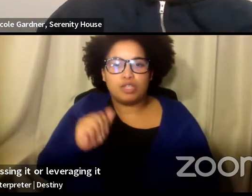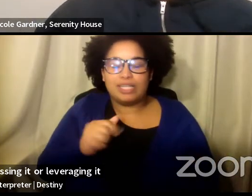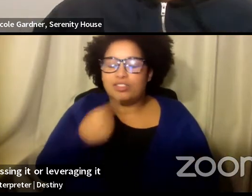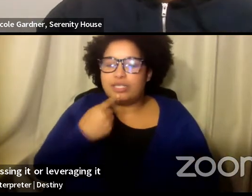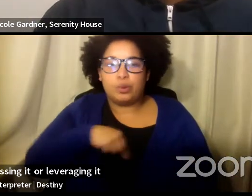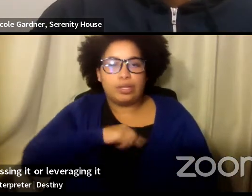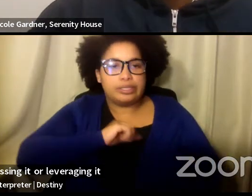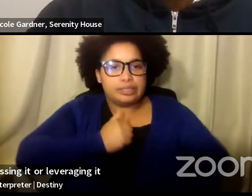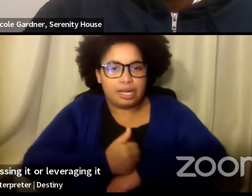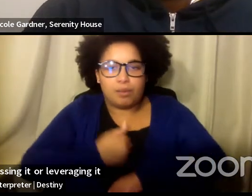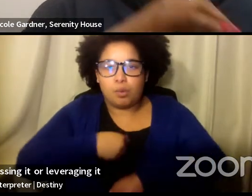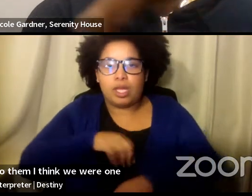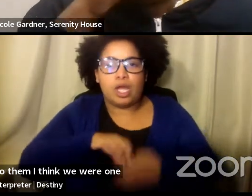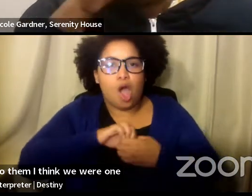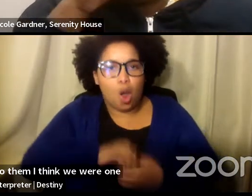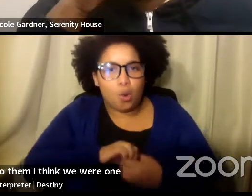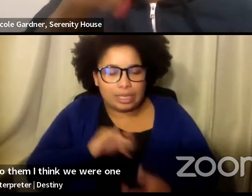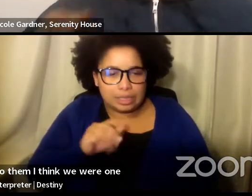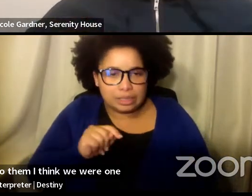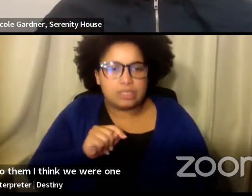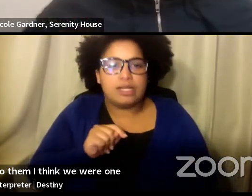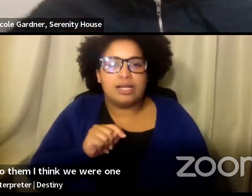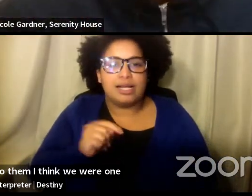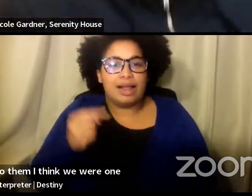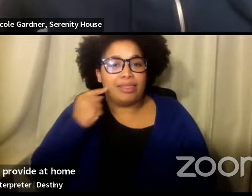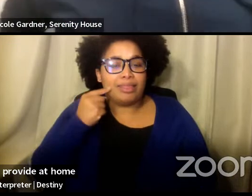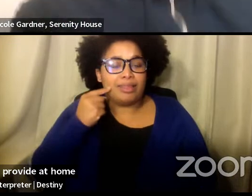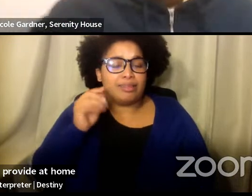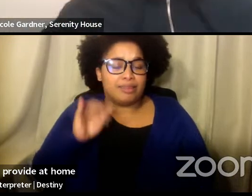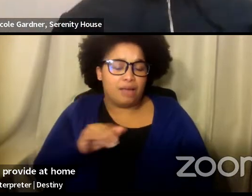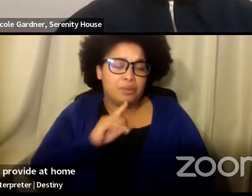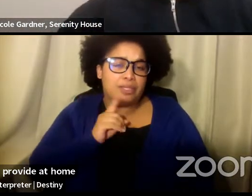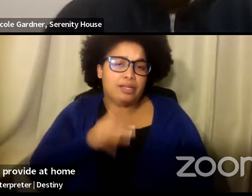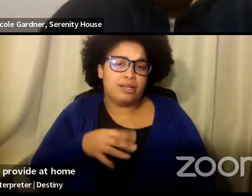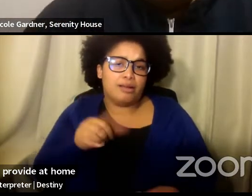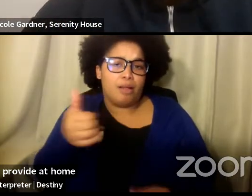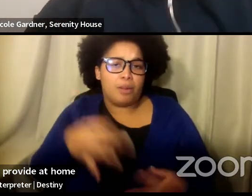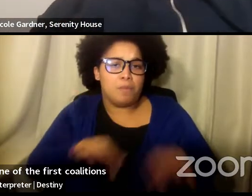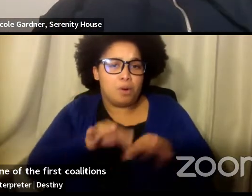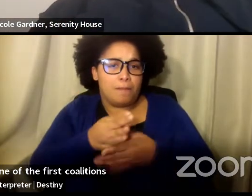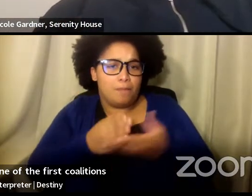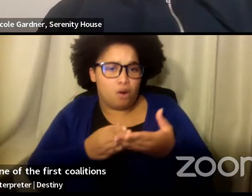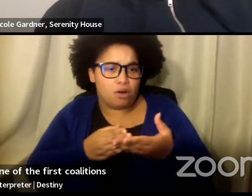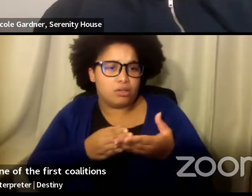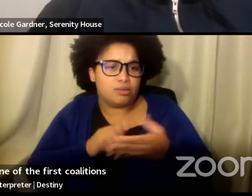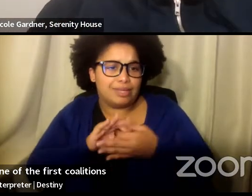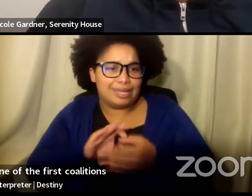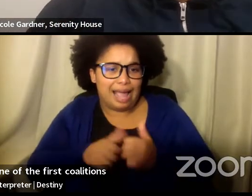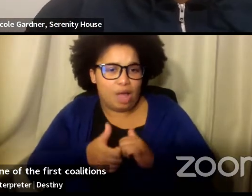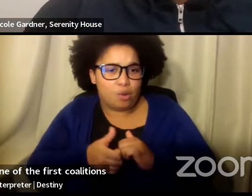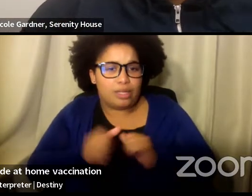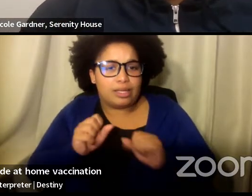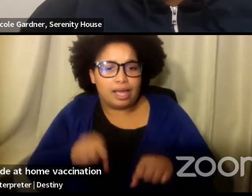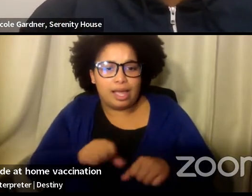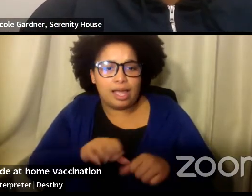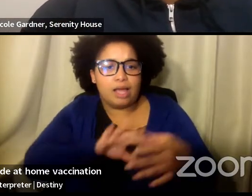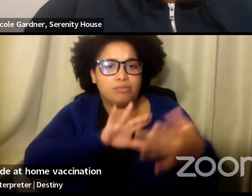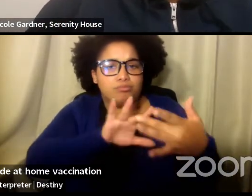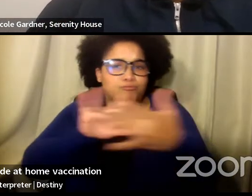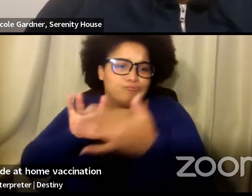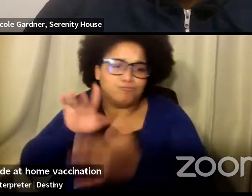together, we own this. And so I think that's another important aspect of how we're able to reach